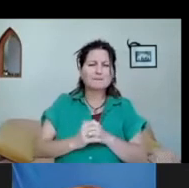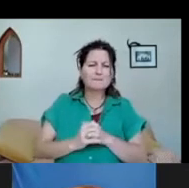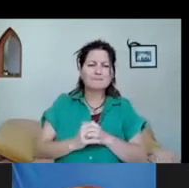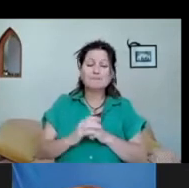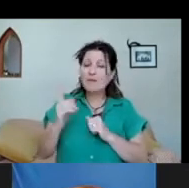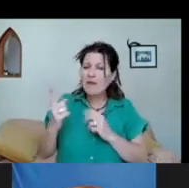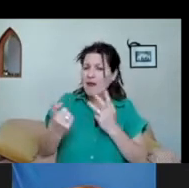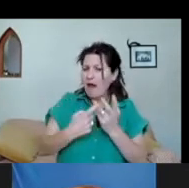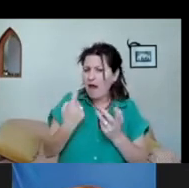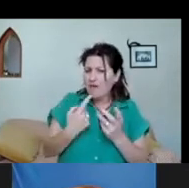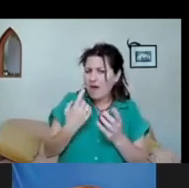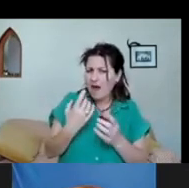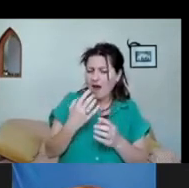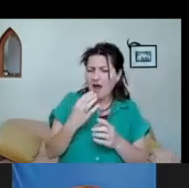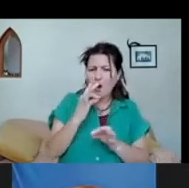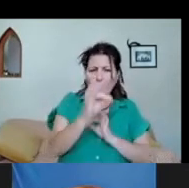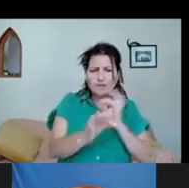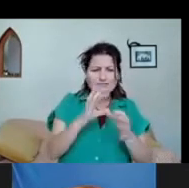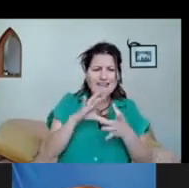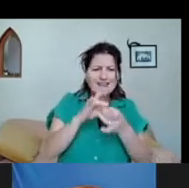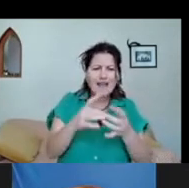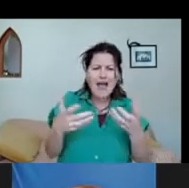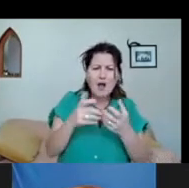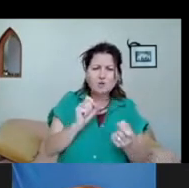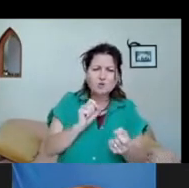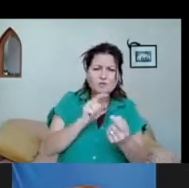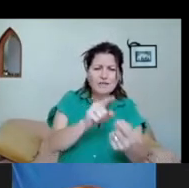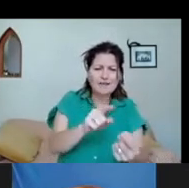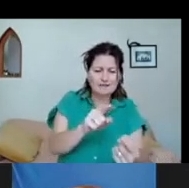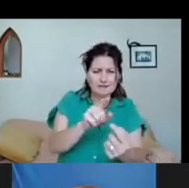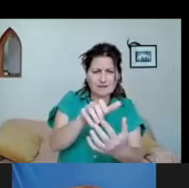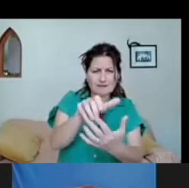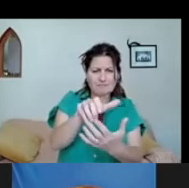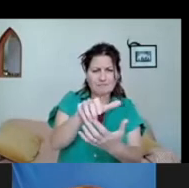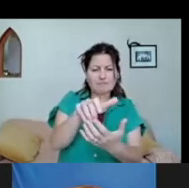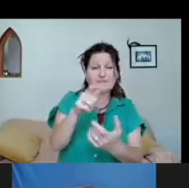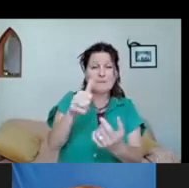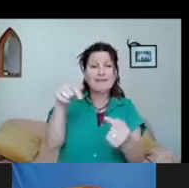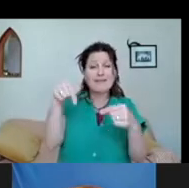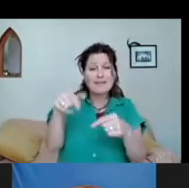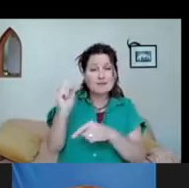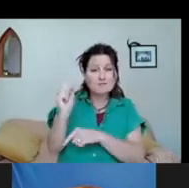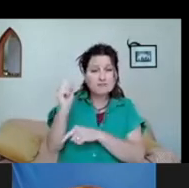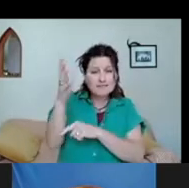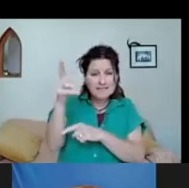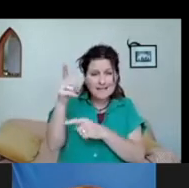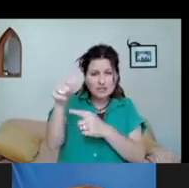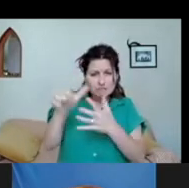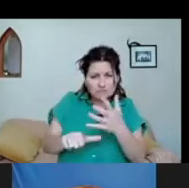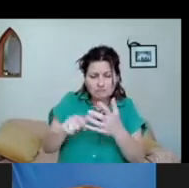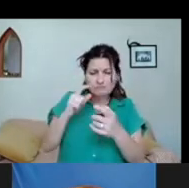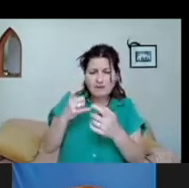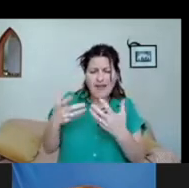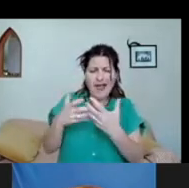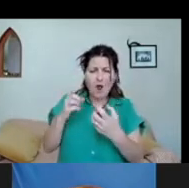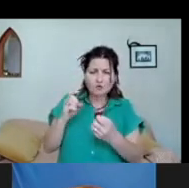the presentation. So we will send the presentation, and hopefully as well we'll try to upload